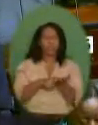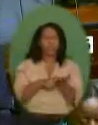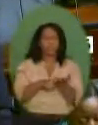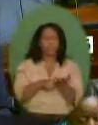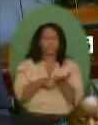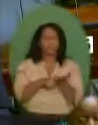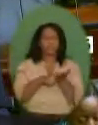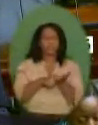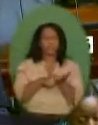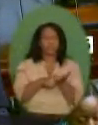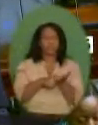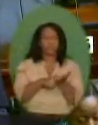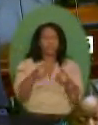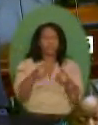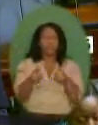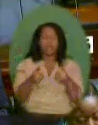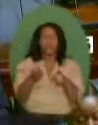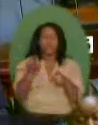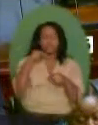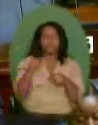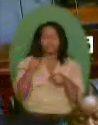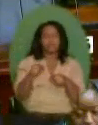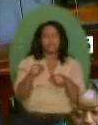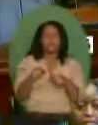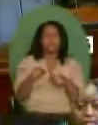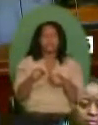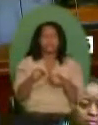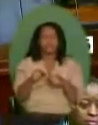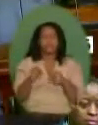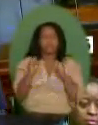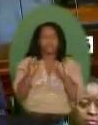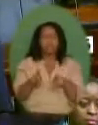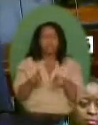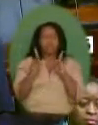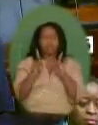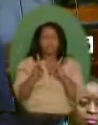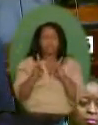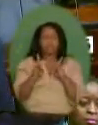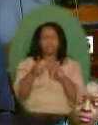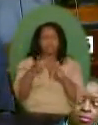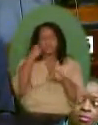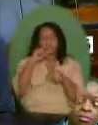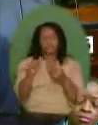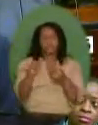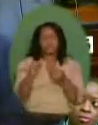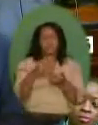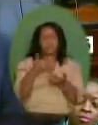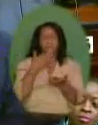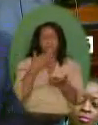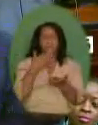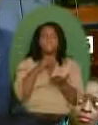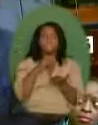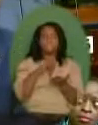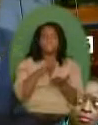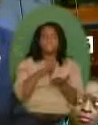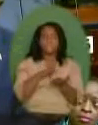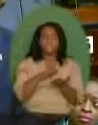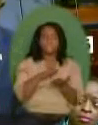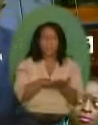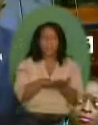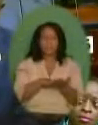are to be geared to eliminate favoritism and opportunities for corruption. Where such conditions appear